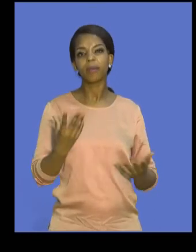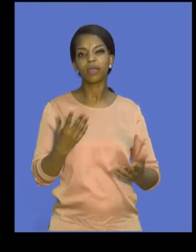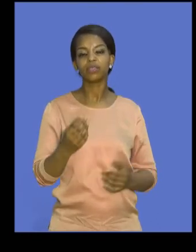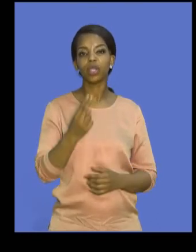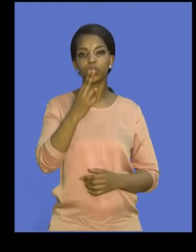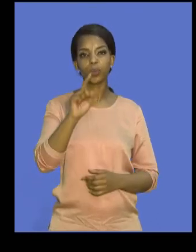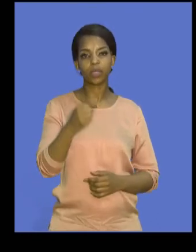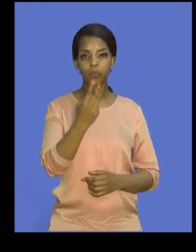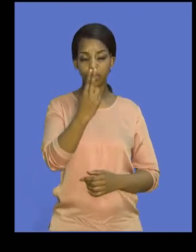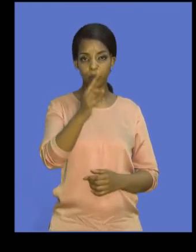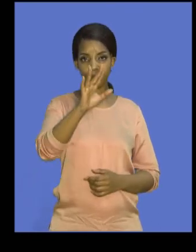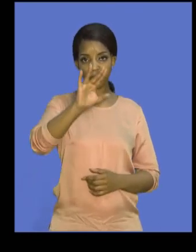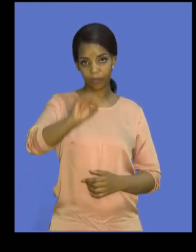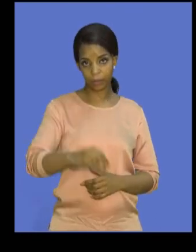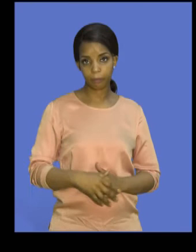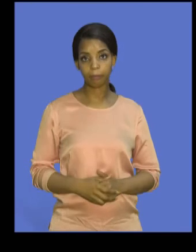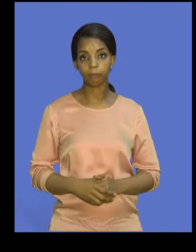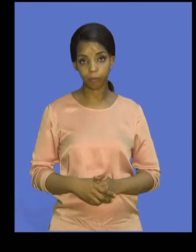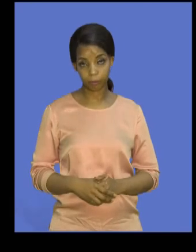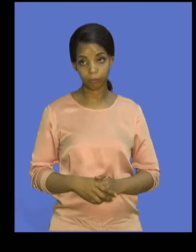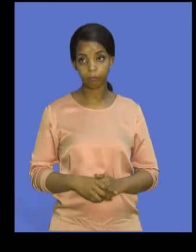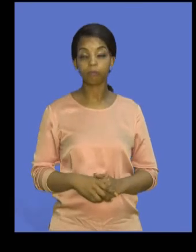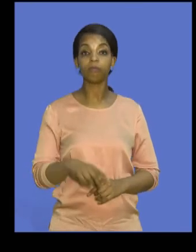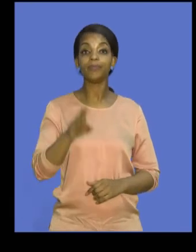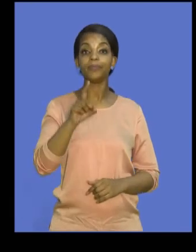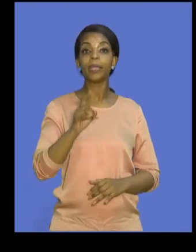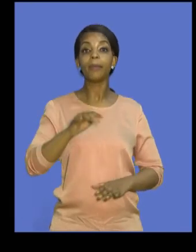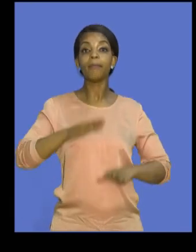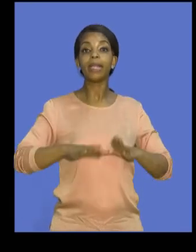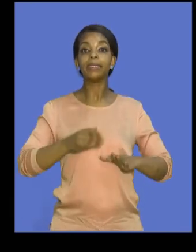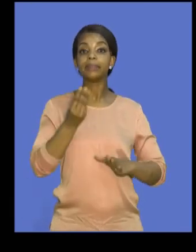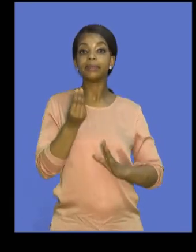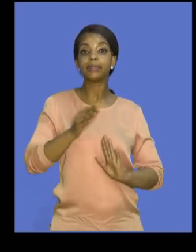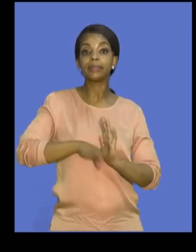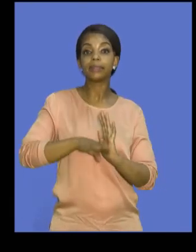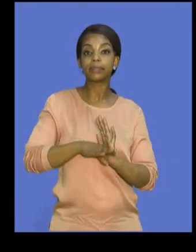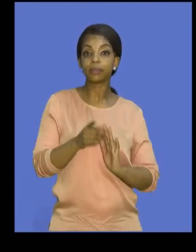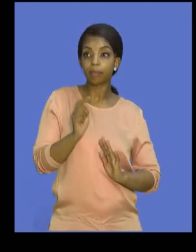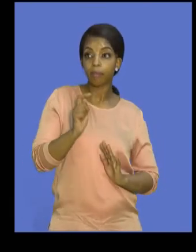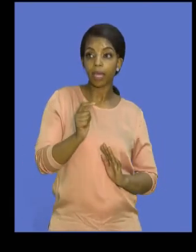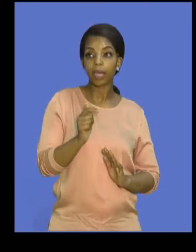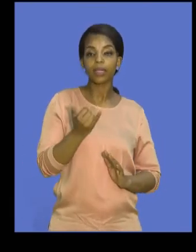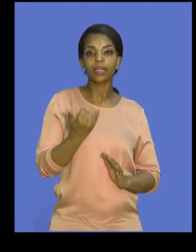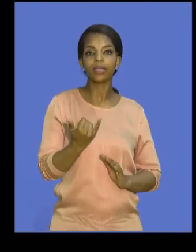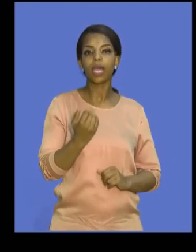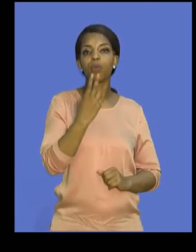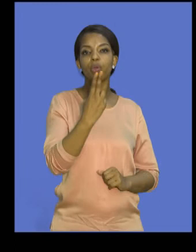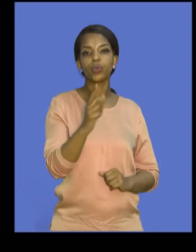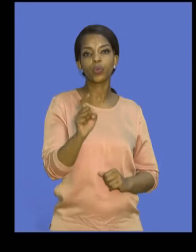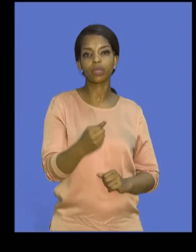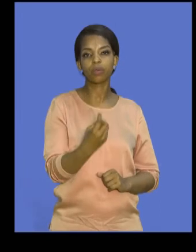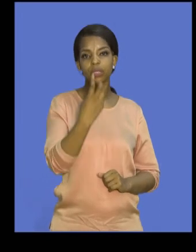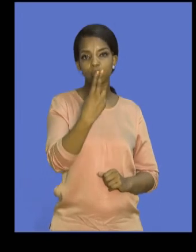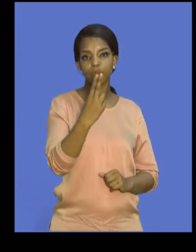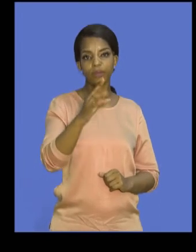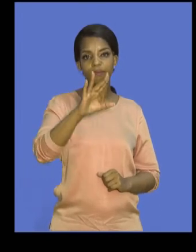2,250. And that's what will then be the balance that the person is going to pay off in equal